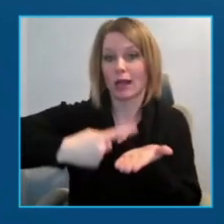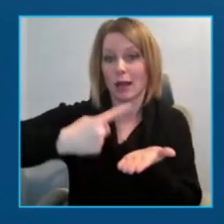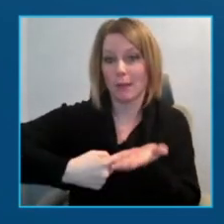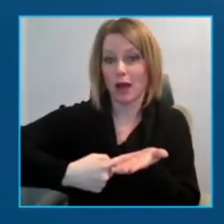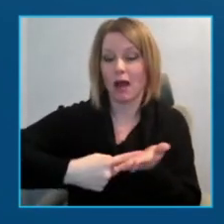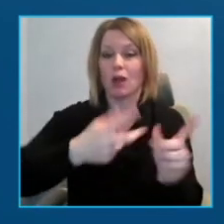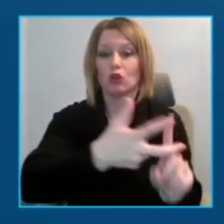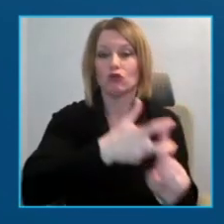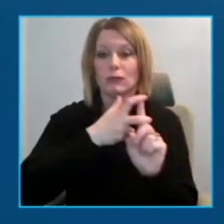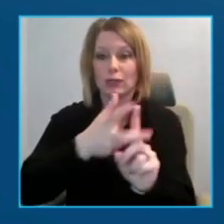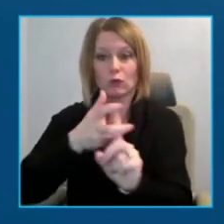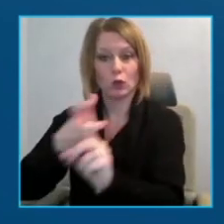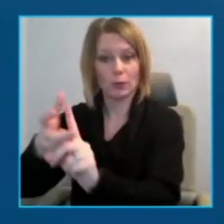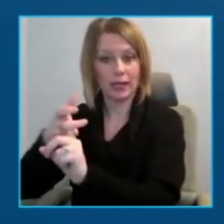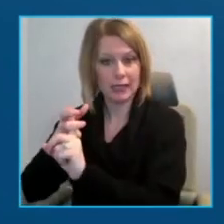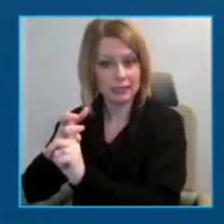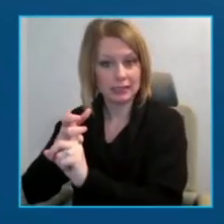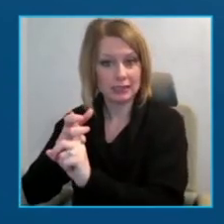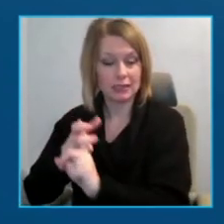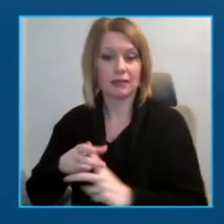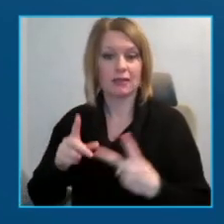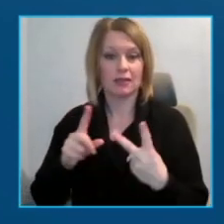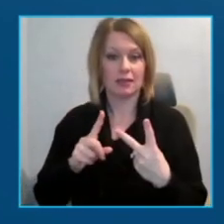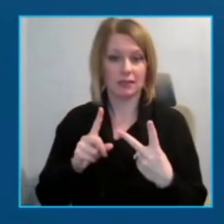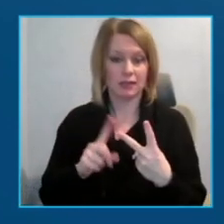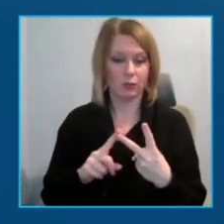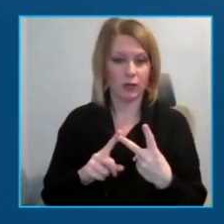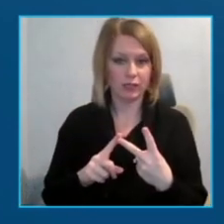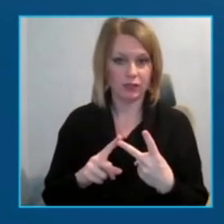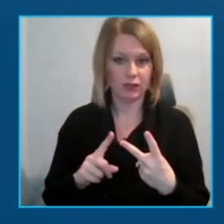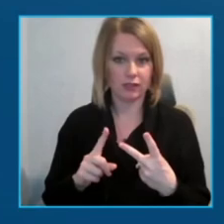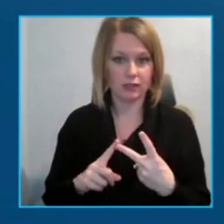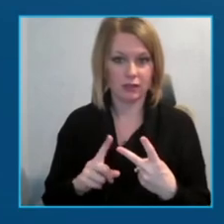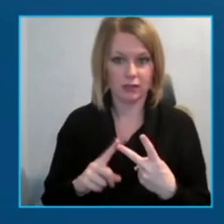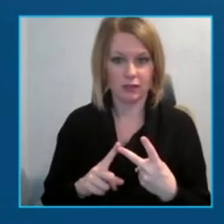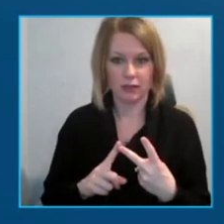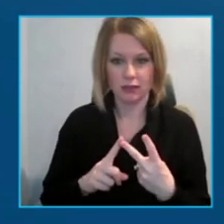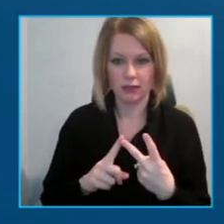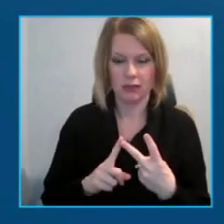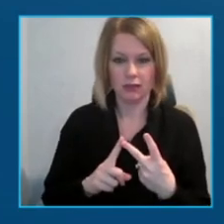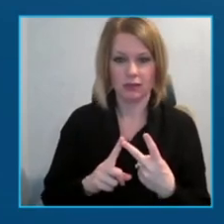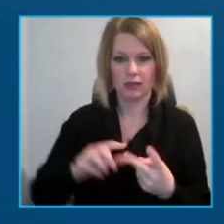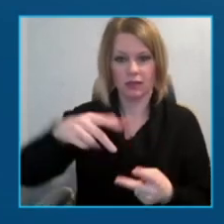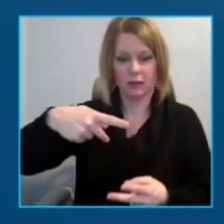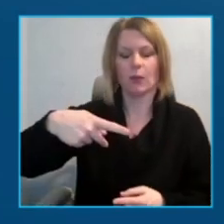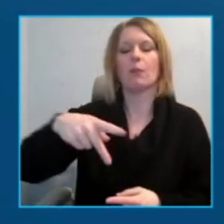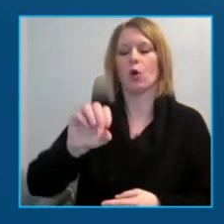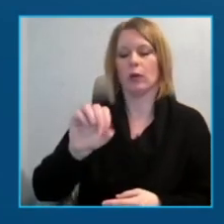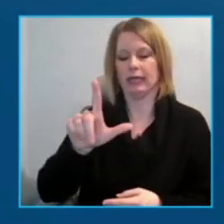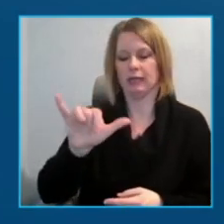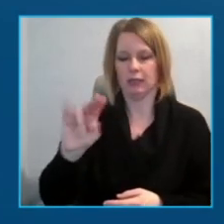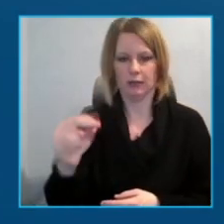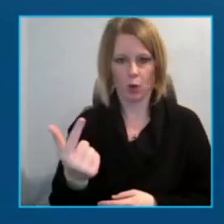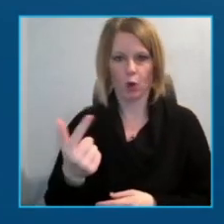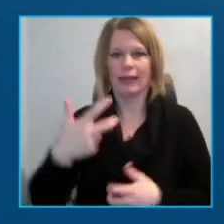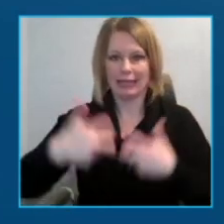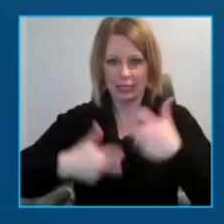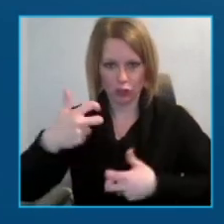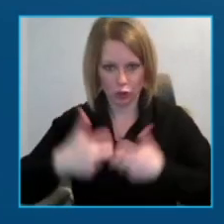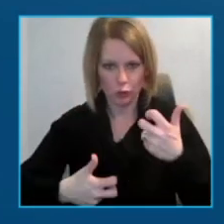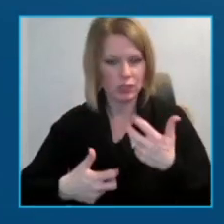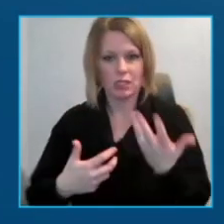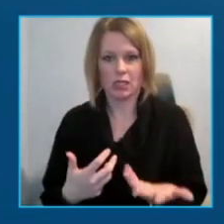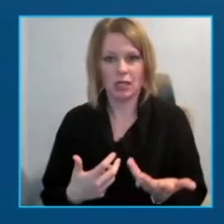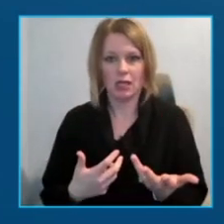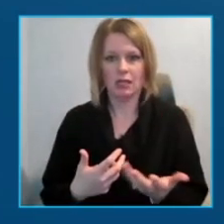recruitment and talk about some polling issues. And somebody tapped on my shoulder and said, you better shut them up because we're being